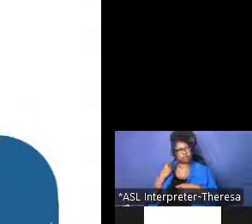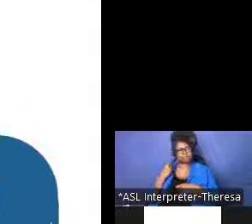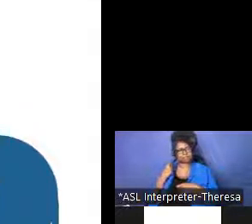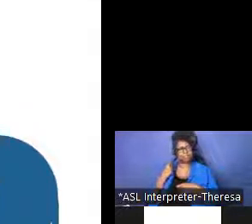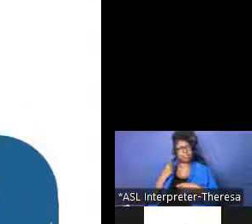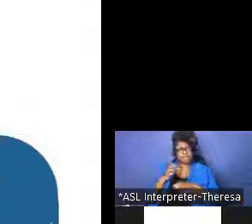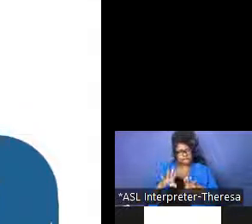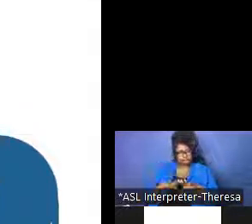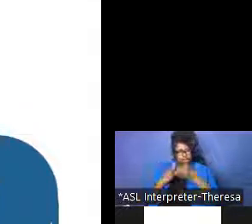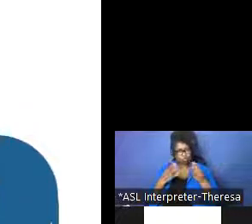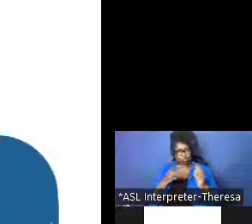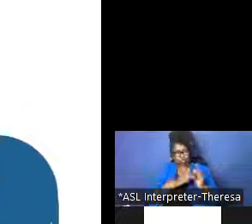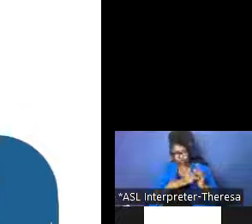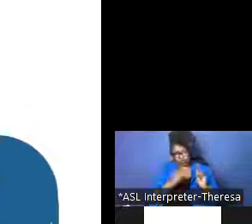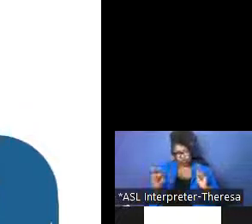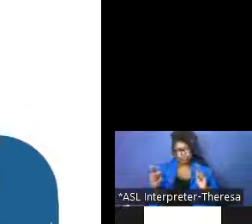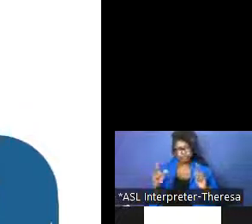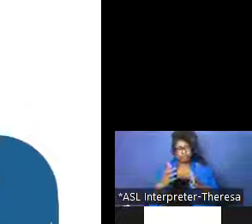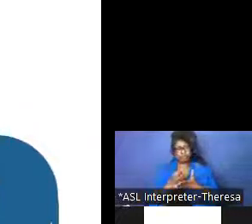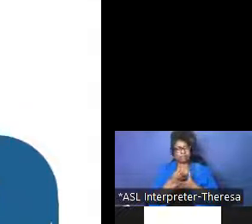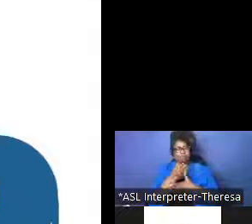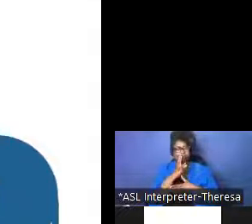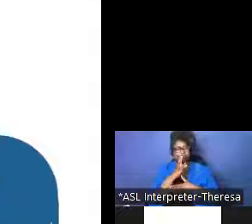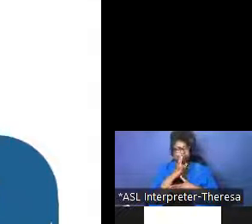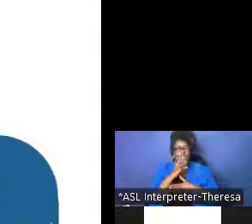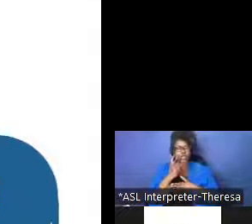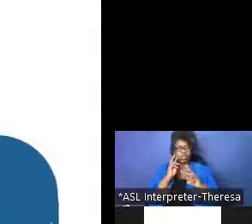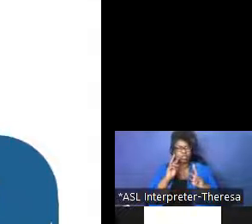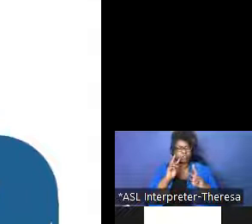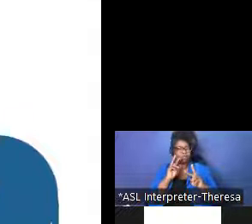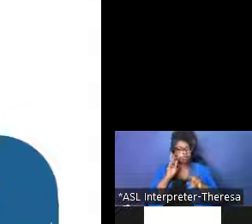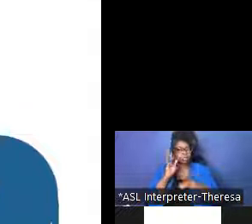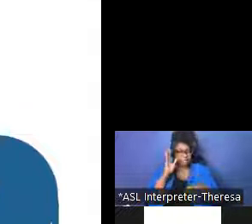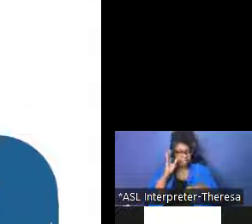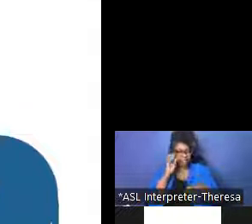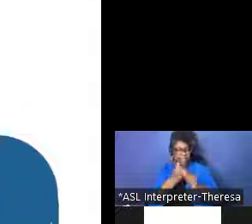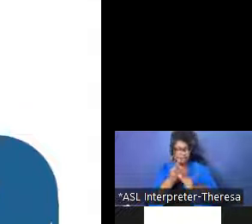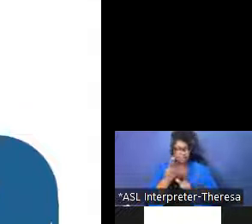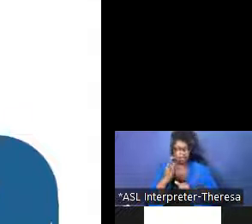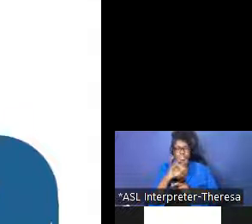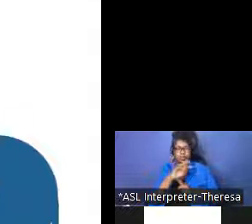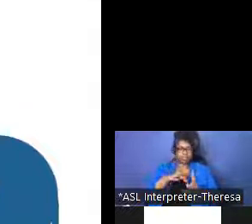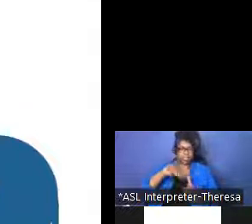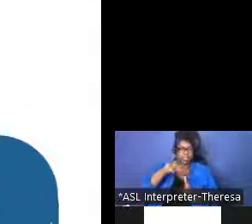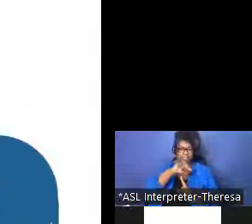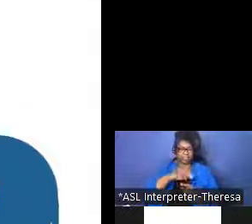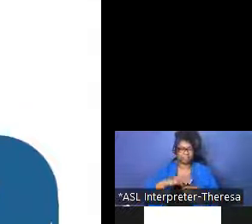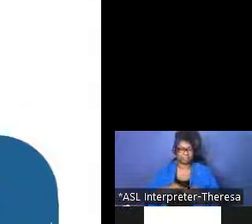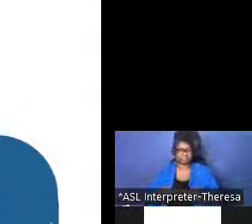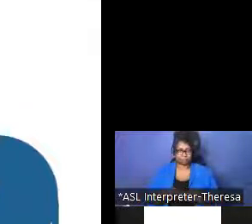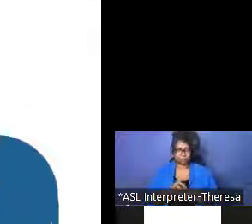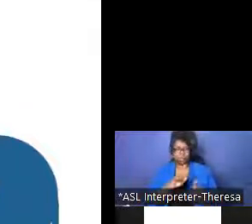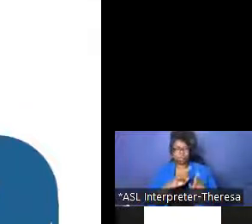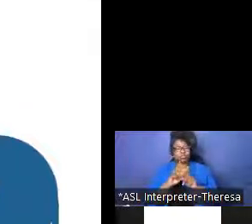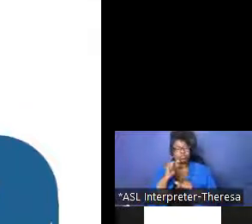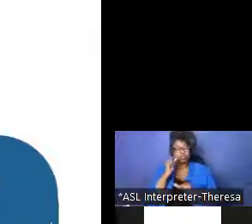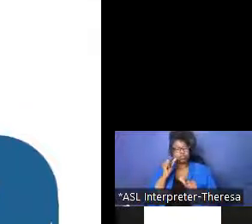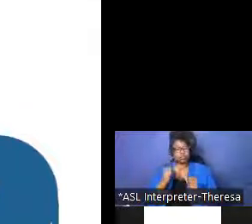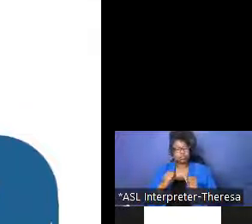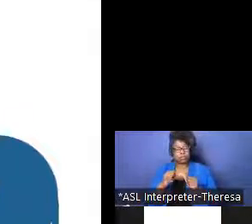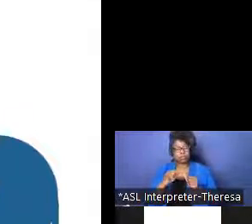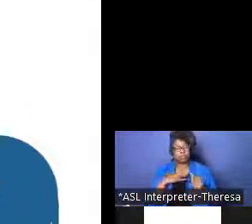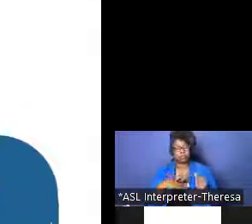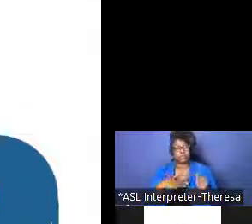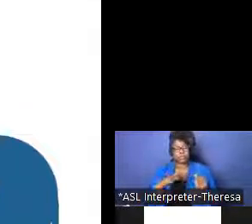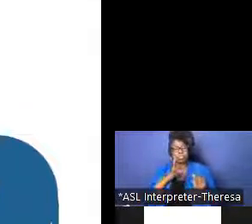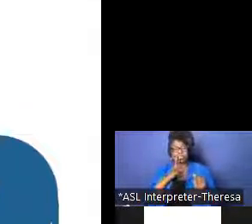members. We always look forward to hearing what everyone has to say, everyone's perspective. Also remembering to please